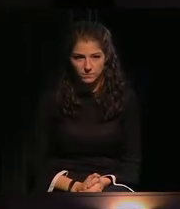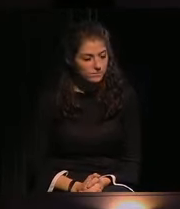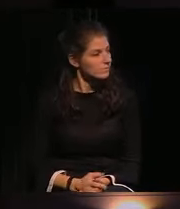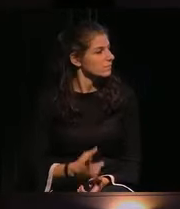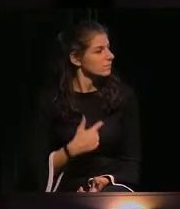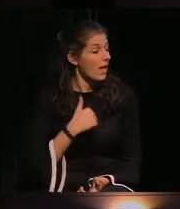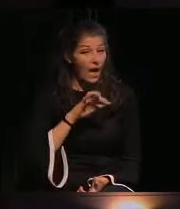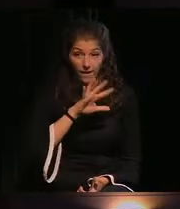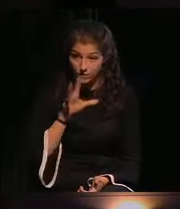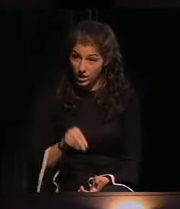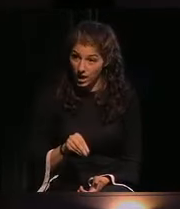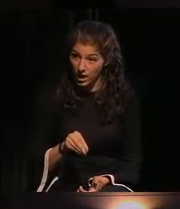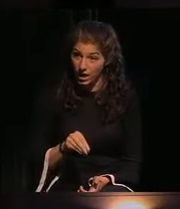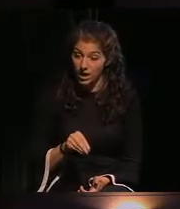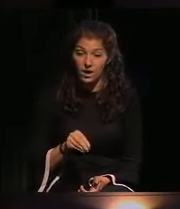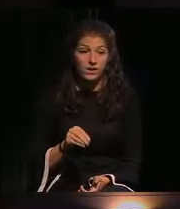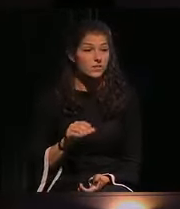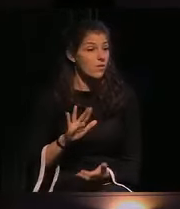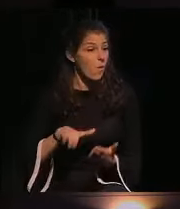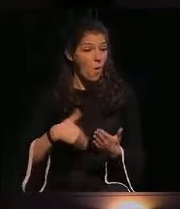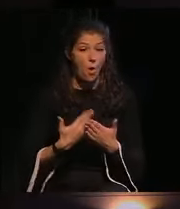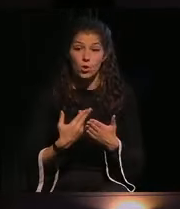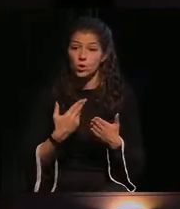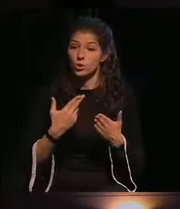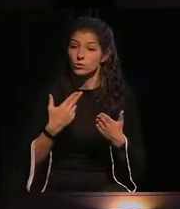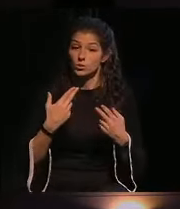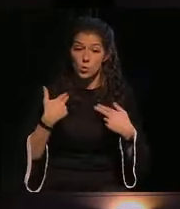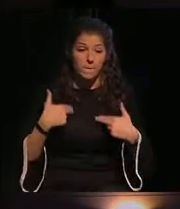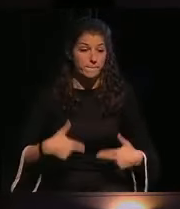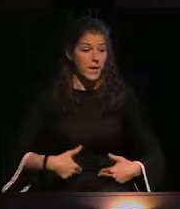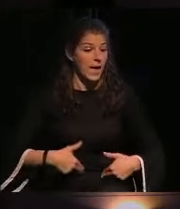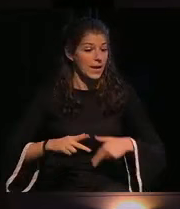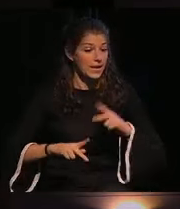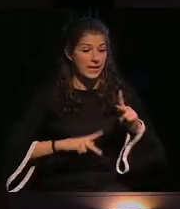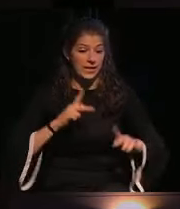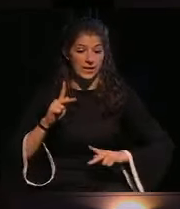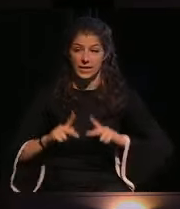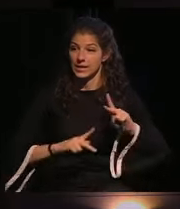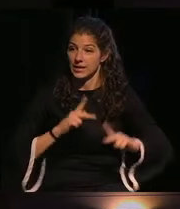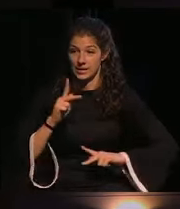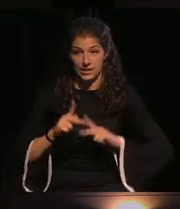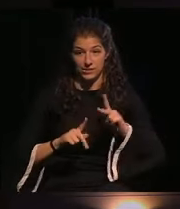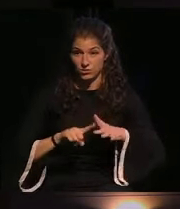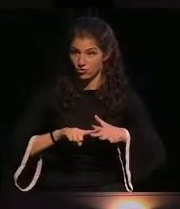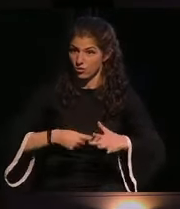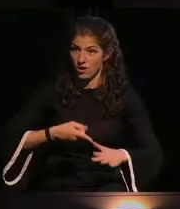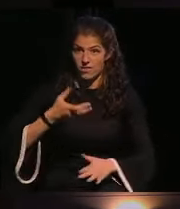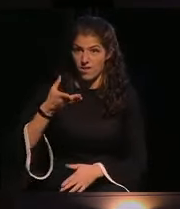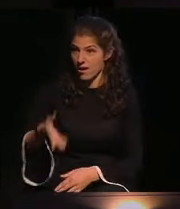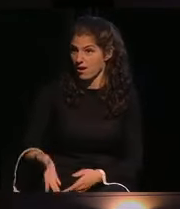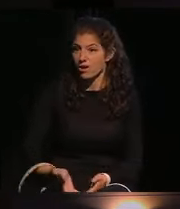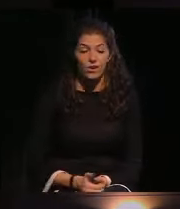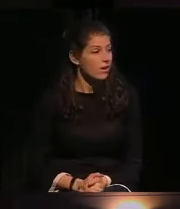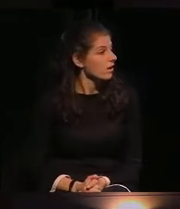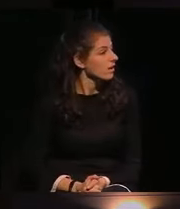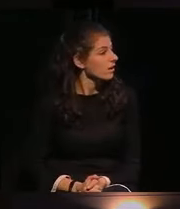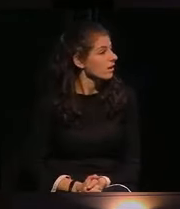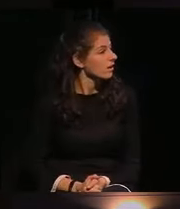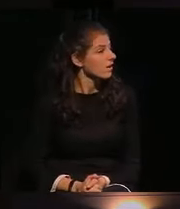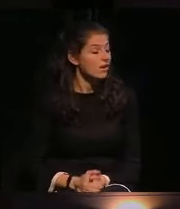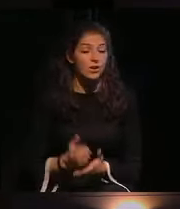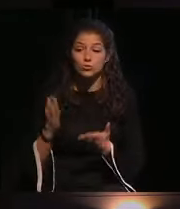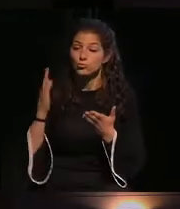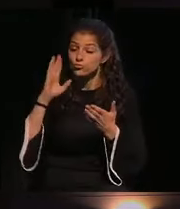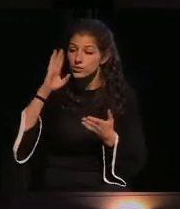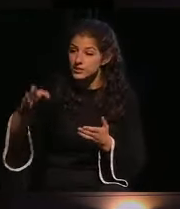Because Africa is a matter of all humanity. That is where all humanity started from. I bring in greetings from